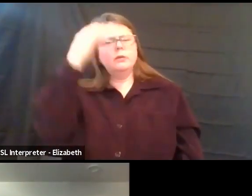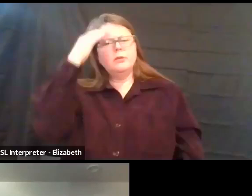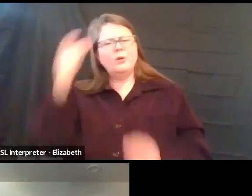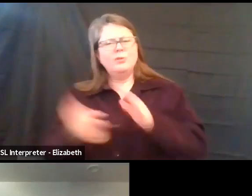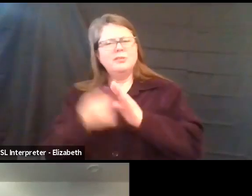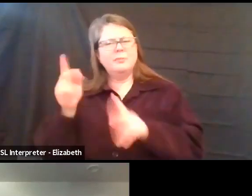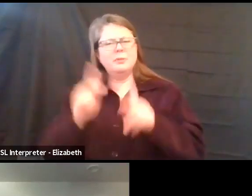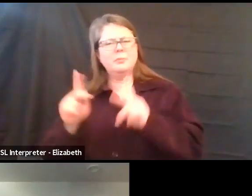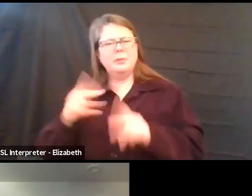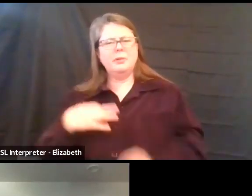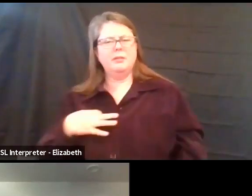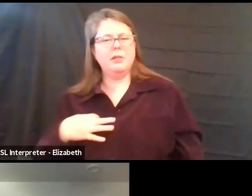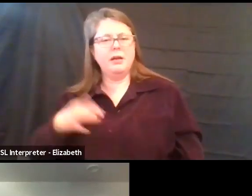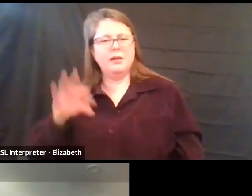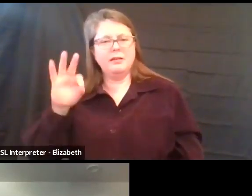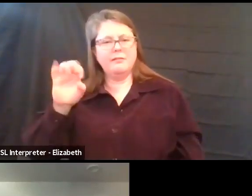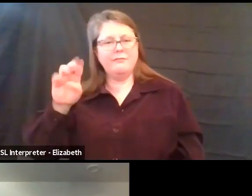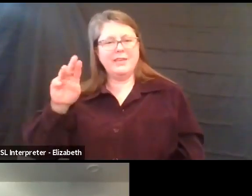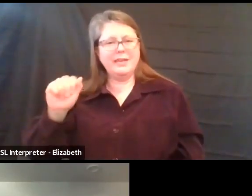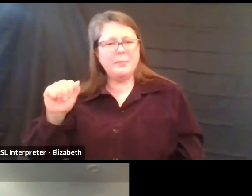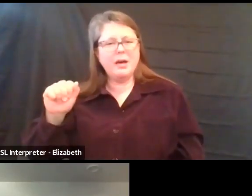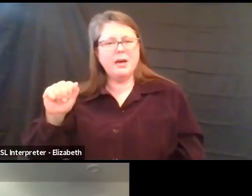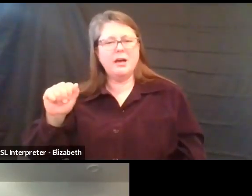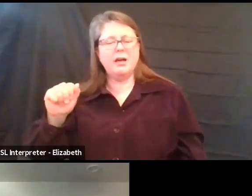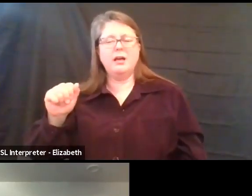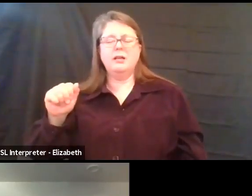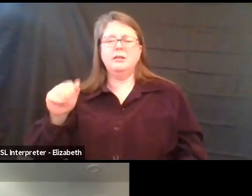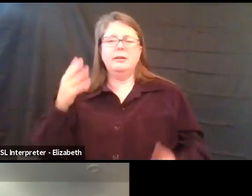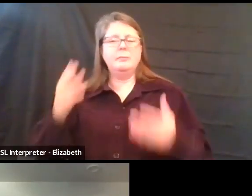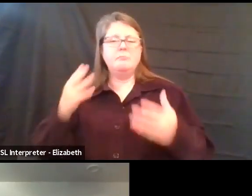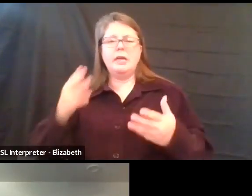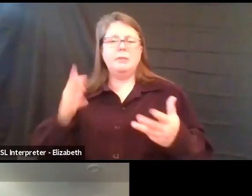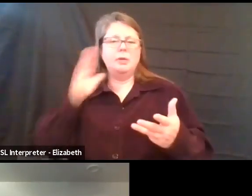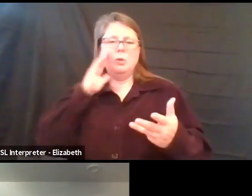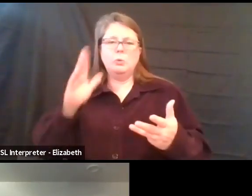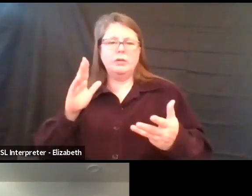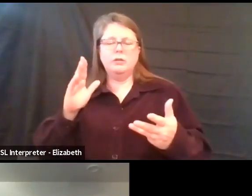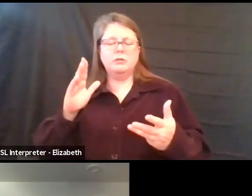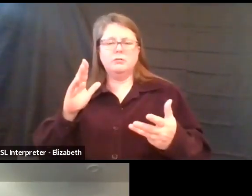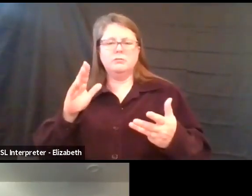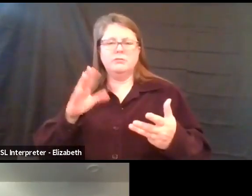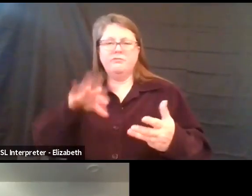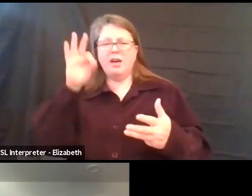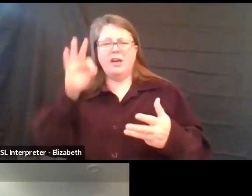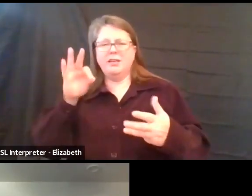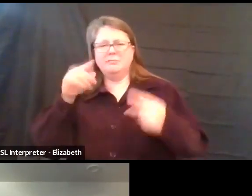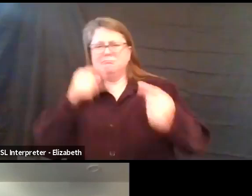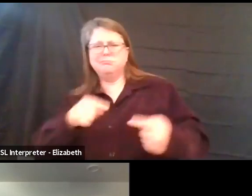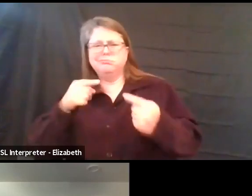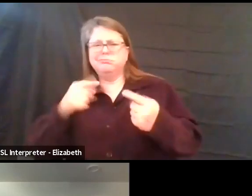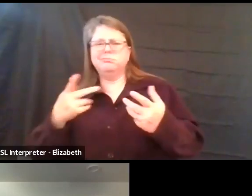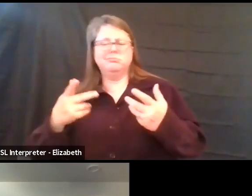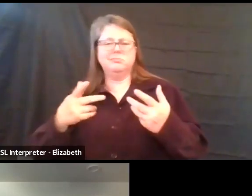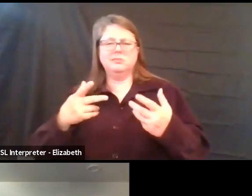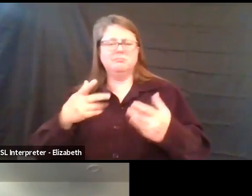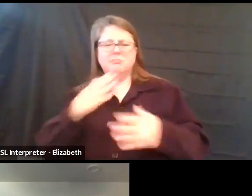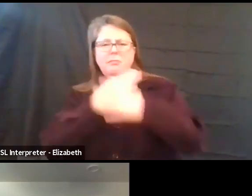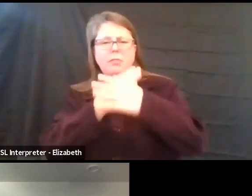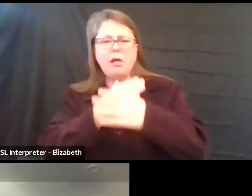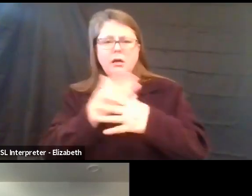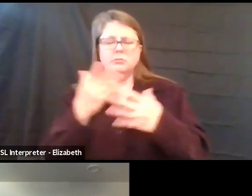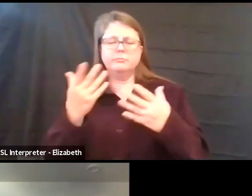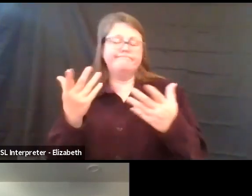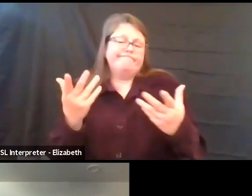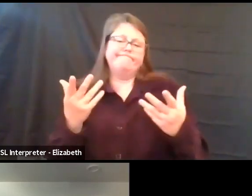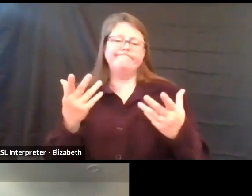any other government program, may run into some roadblocks. Can you briefly let our audience know what resources are